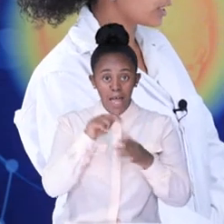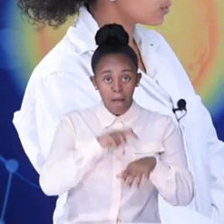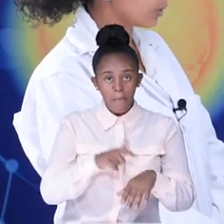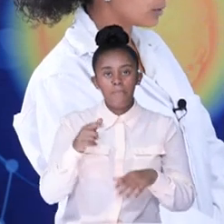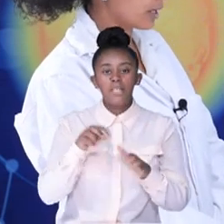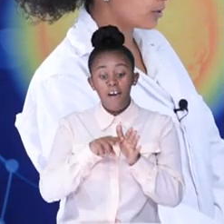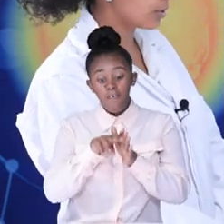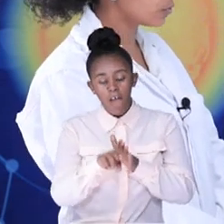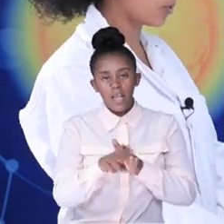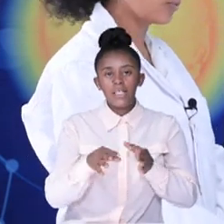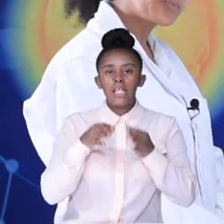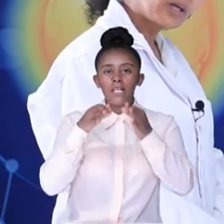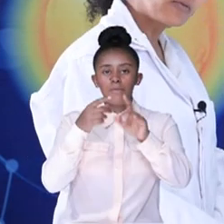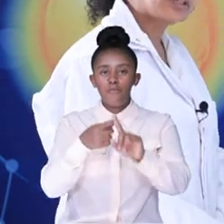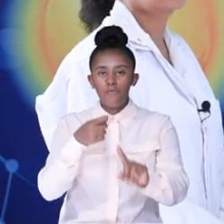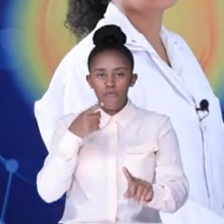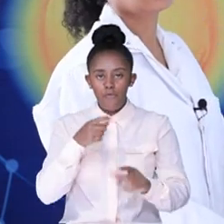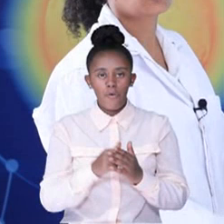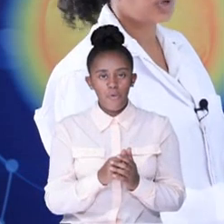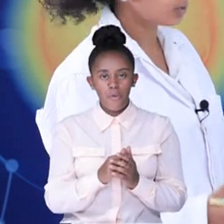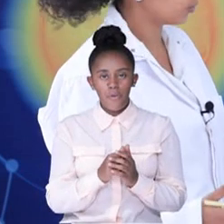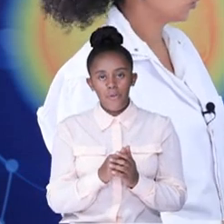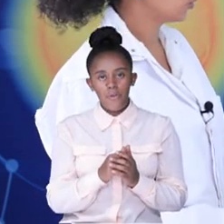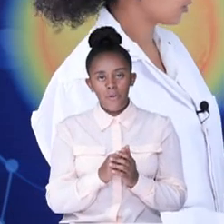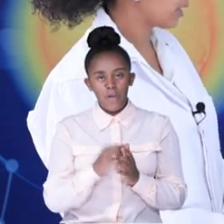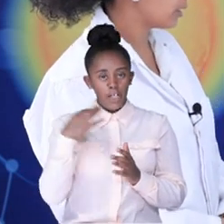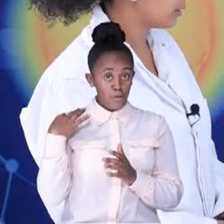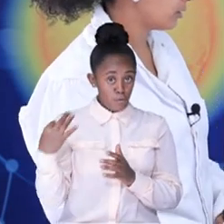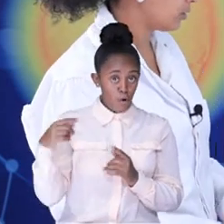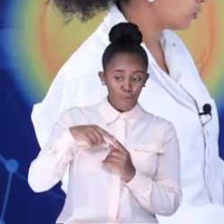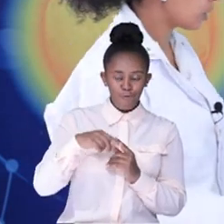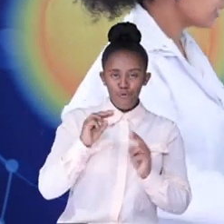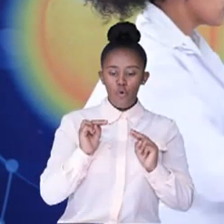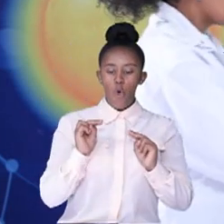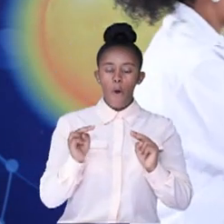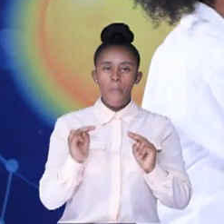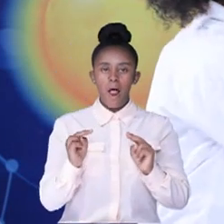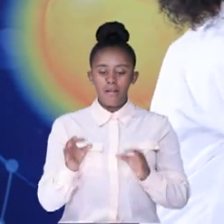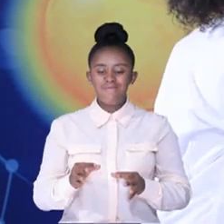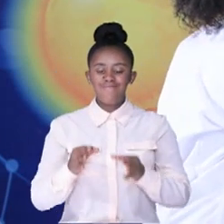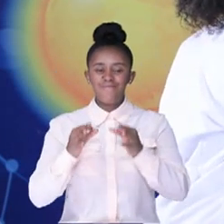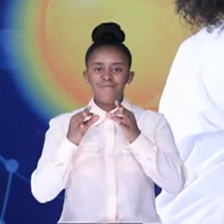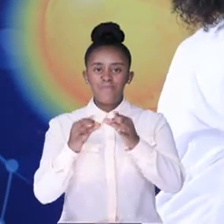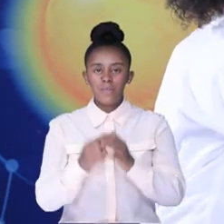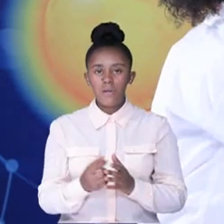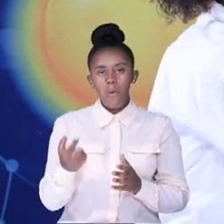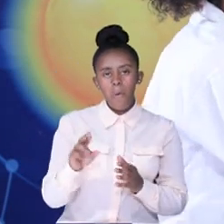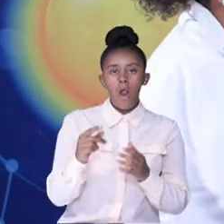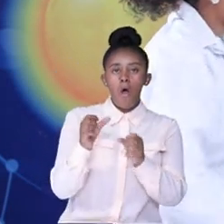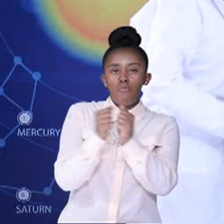the virus will transmit from infected individual to normal individual by sharing